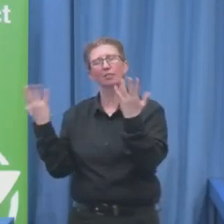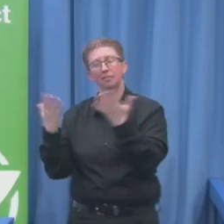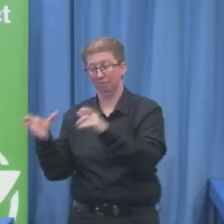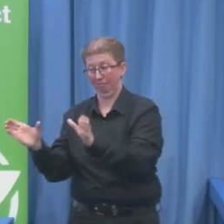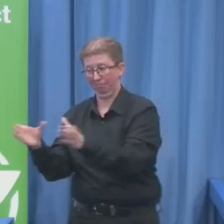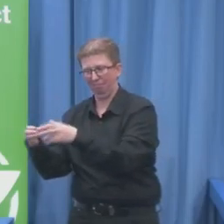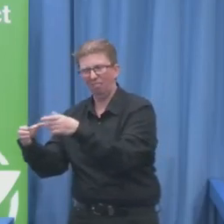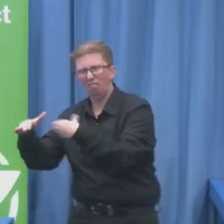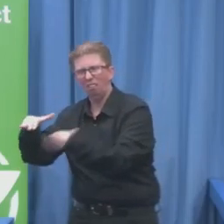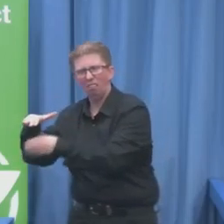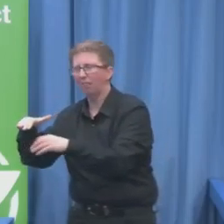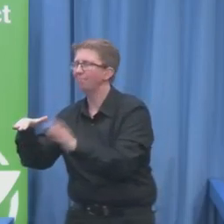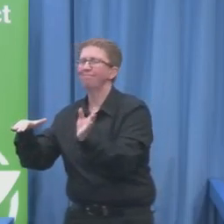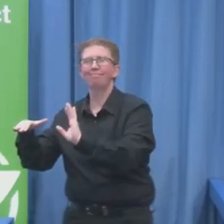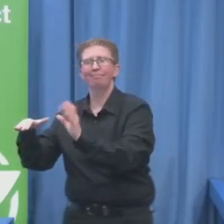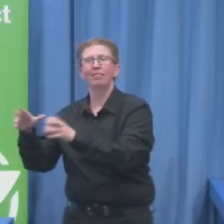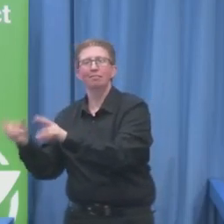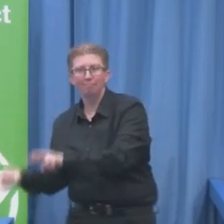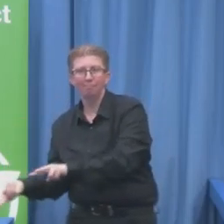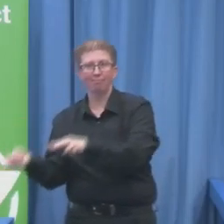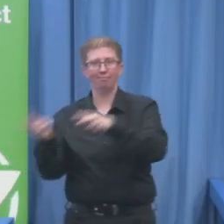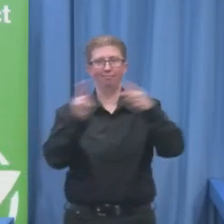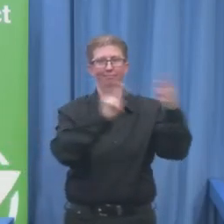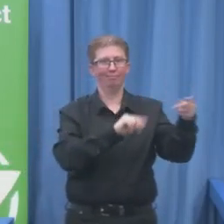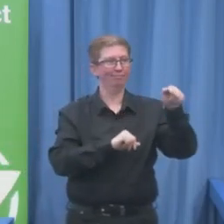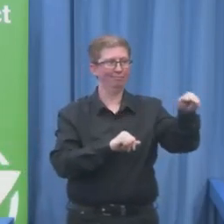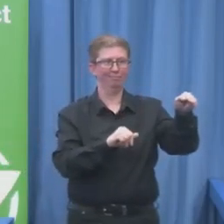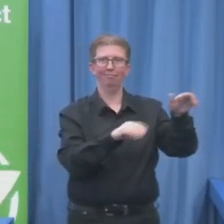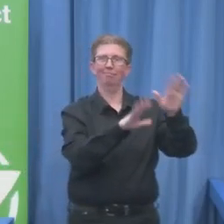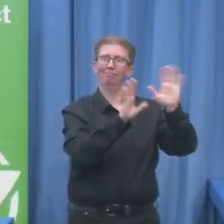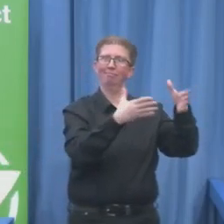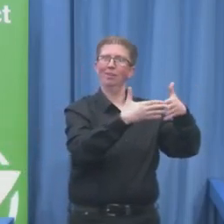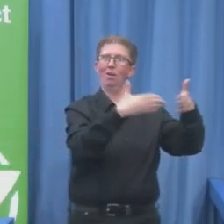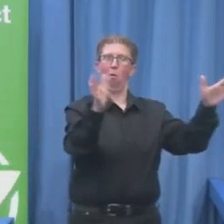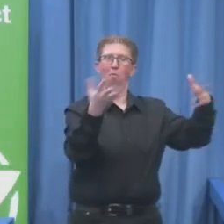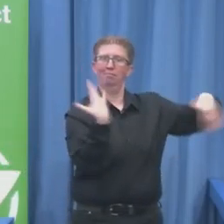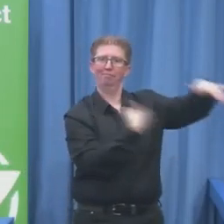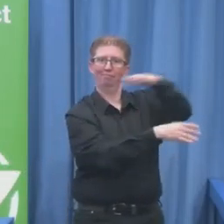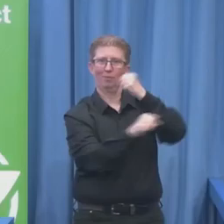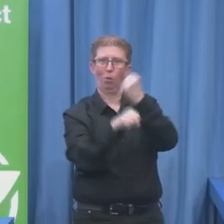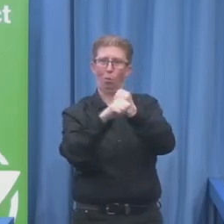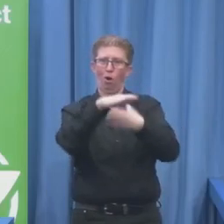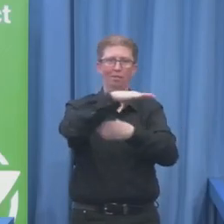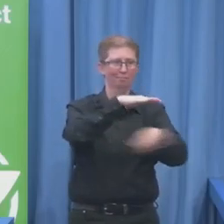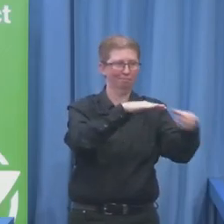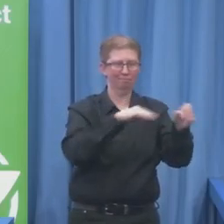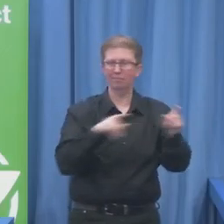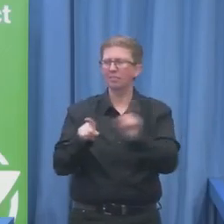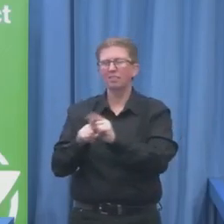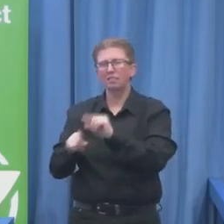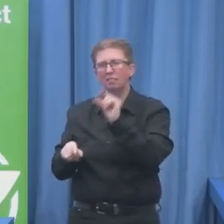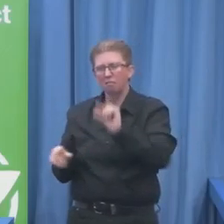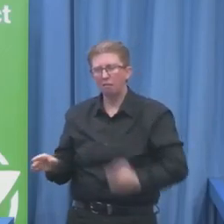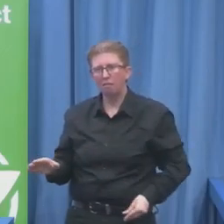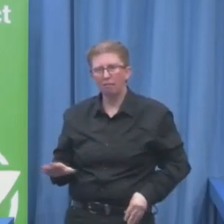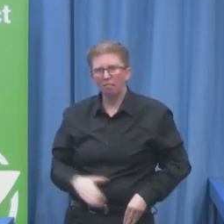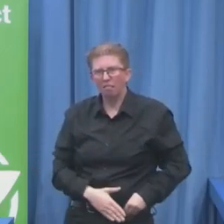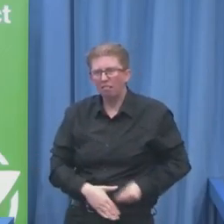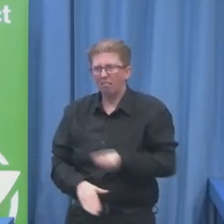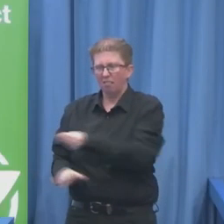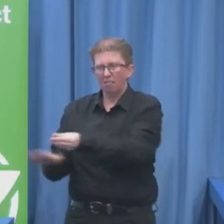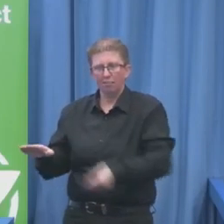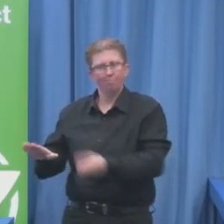And you, finally. So Alfred and I were saying that we saw that we are sharing